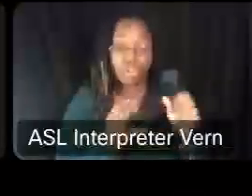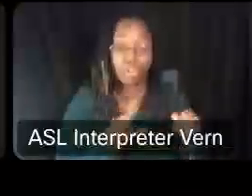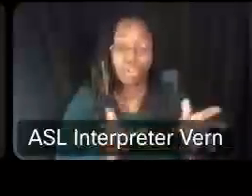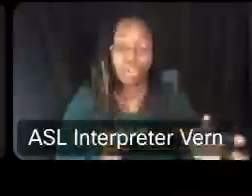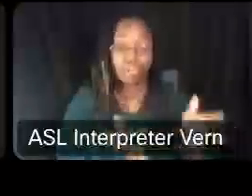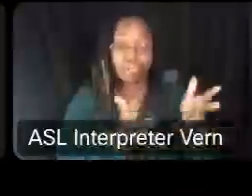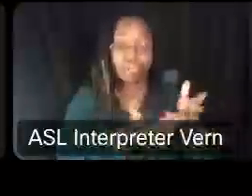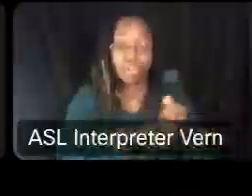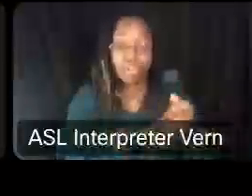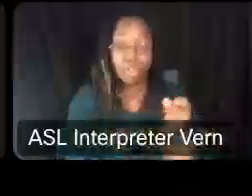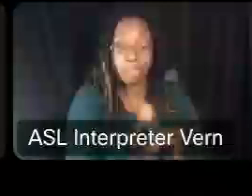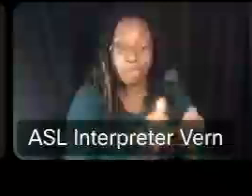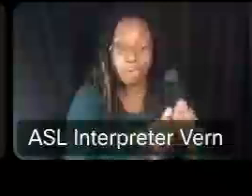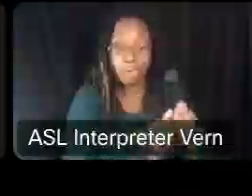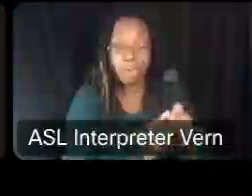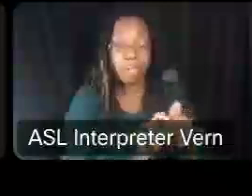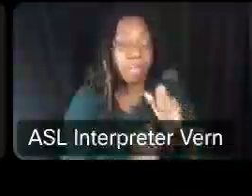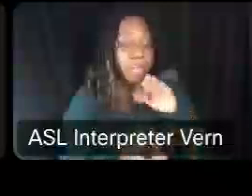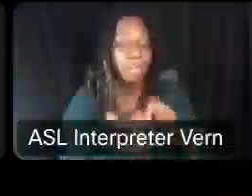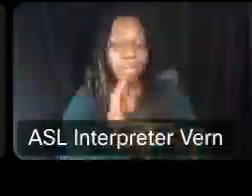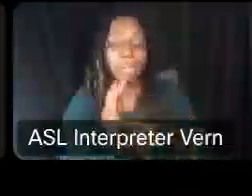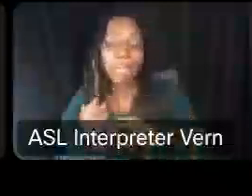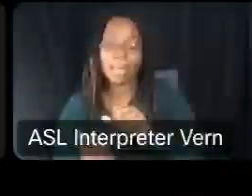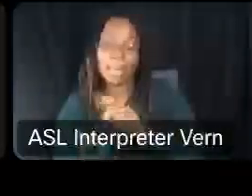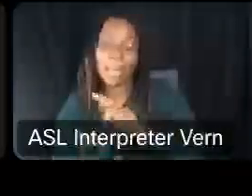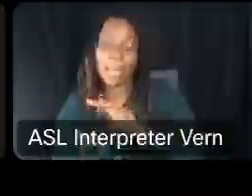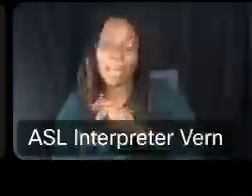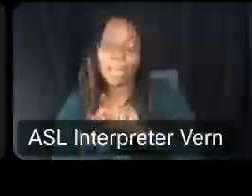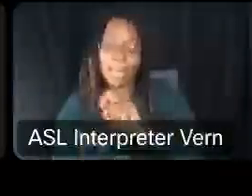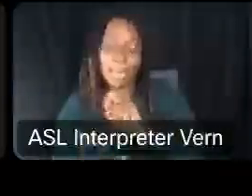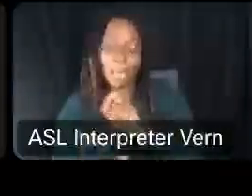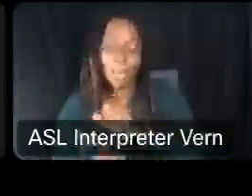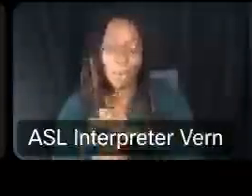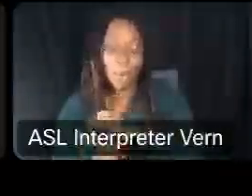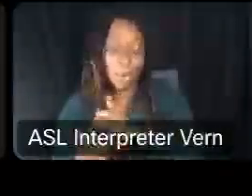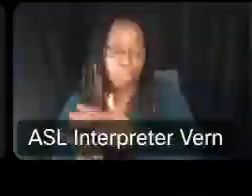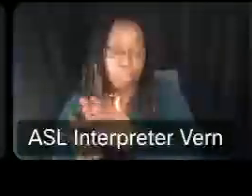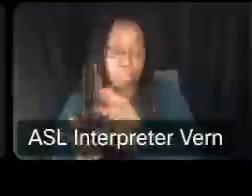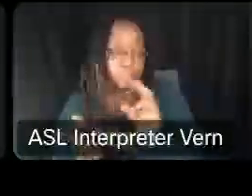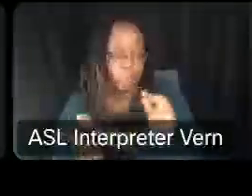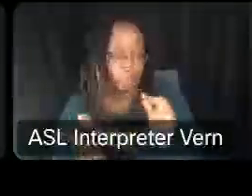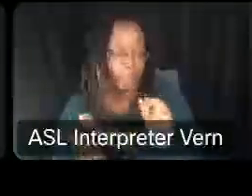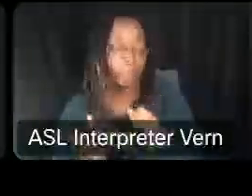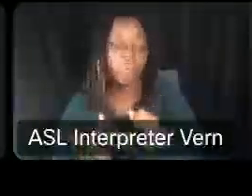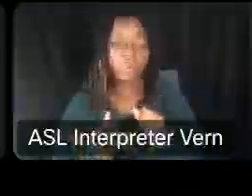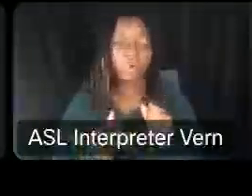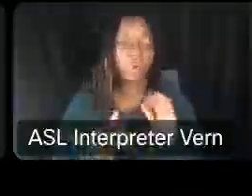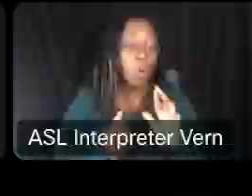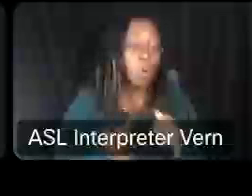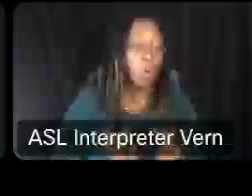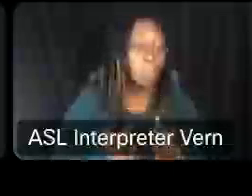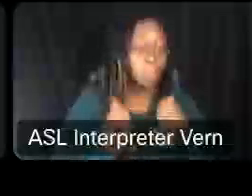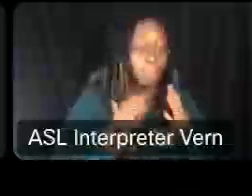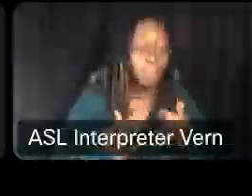take away from the important work of advocates. And it also does not take away the work that survivors are doing for